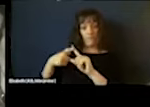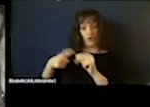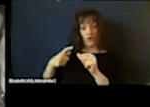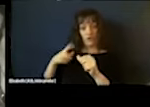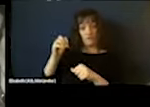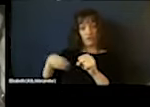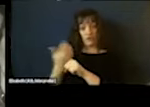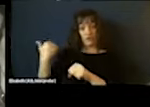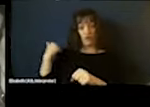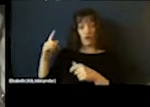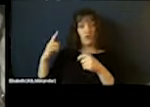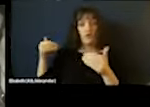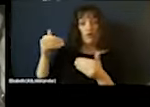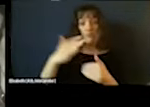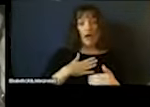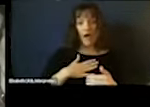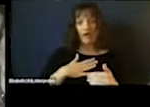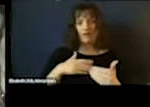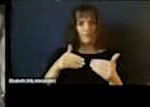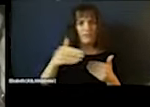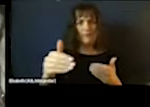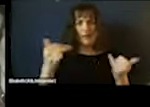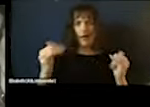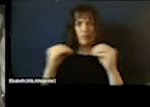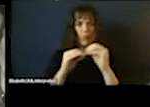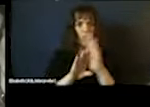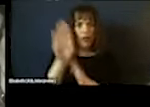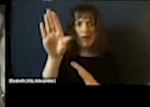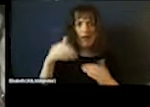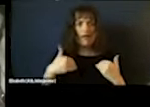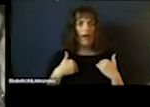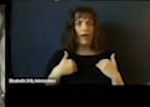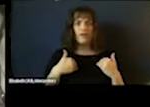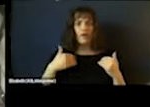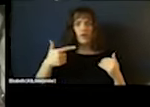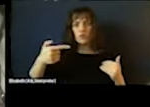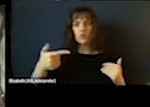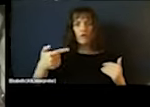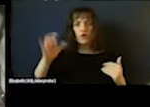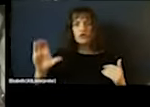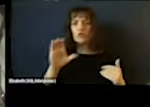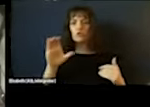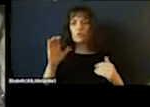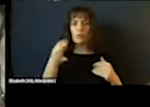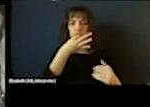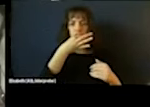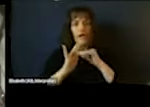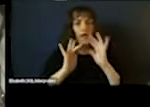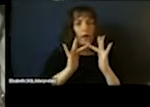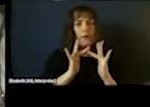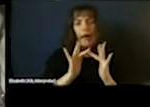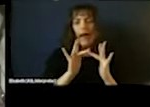24/7 internet and they have all the station manuals kind of digital display. And then